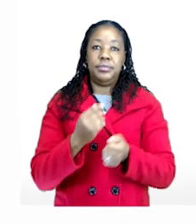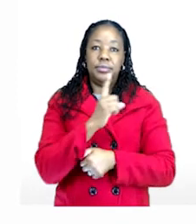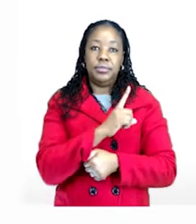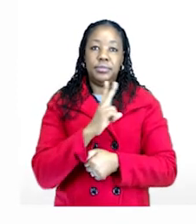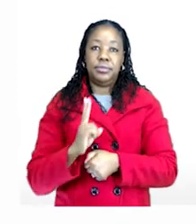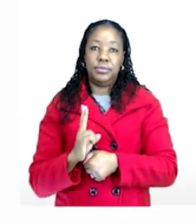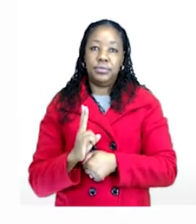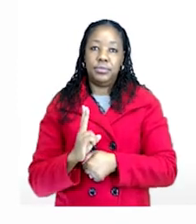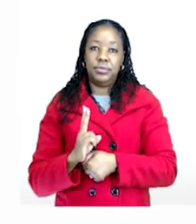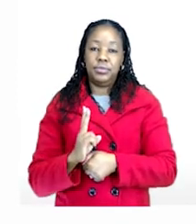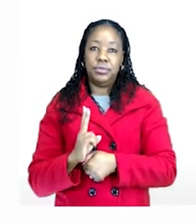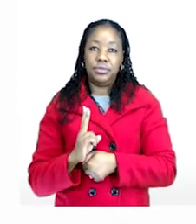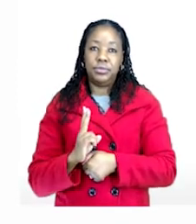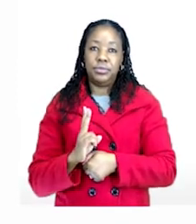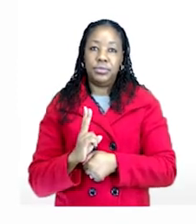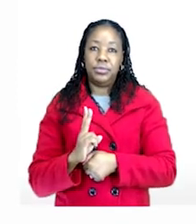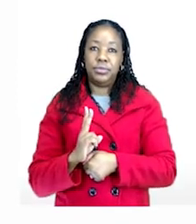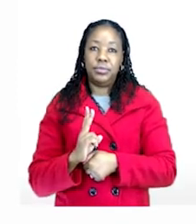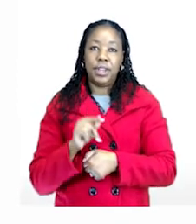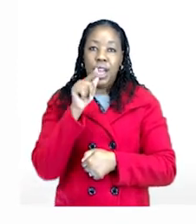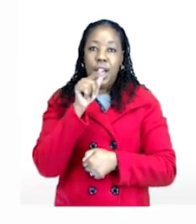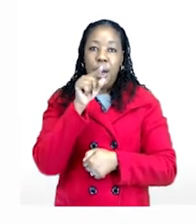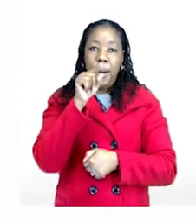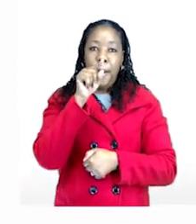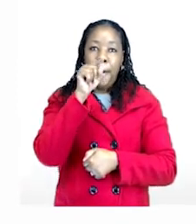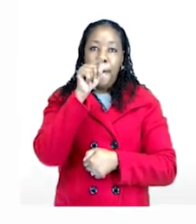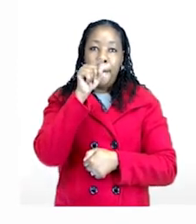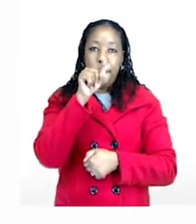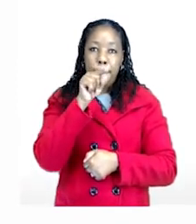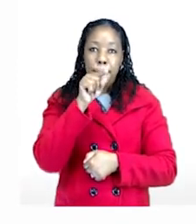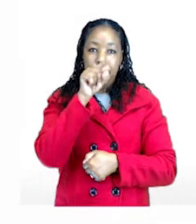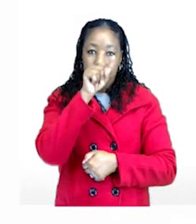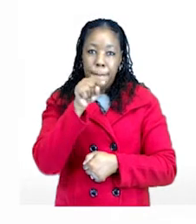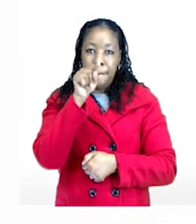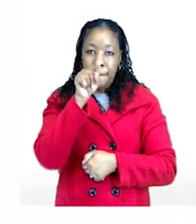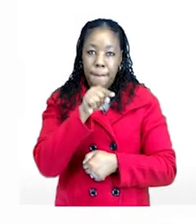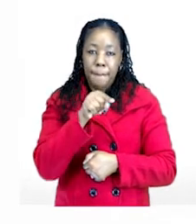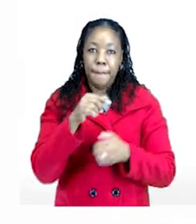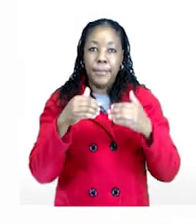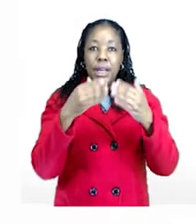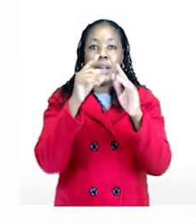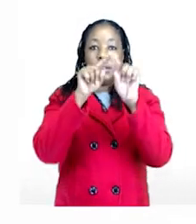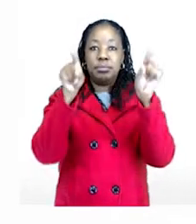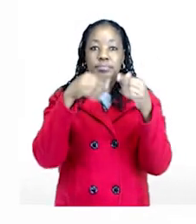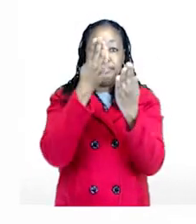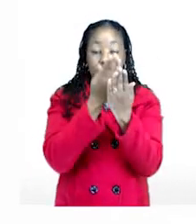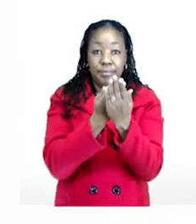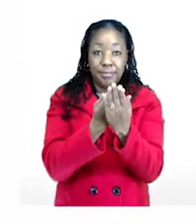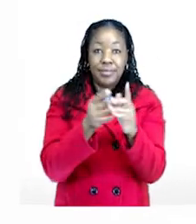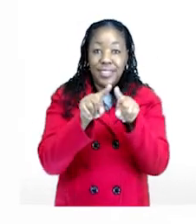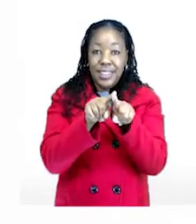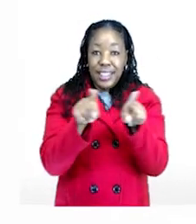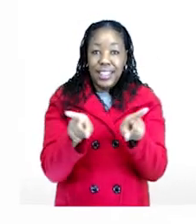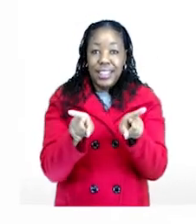instruction reads, mark the pots that are different with an X. Now let's look at